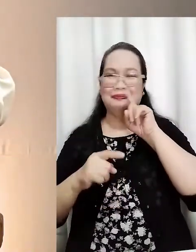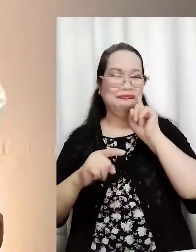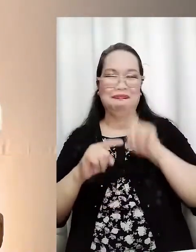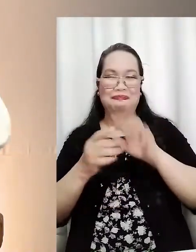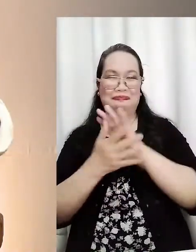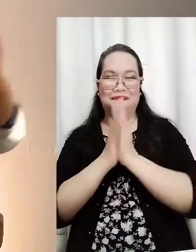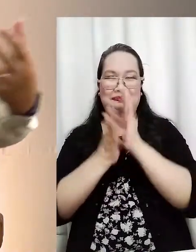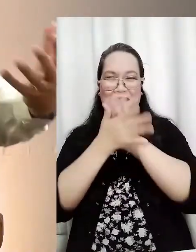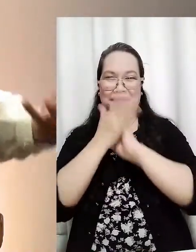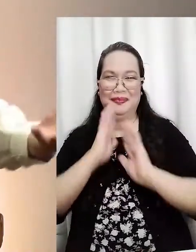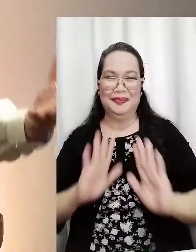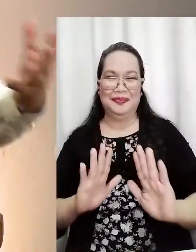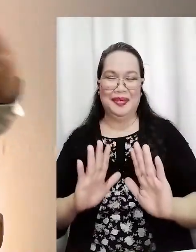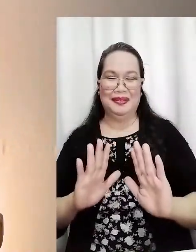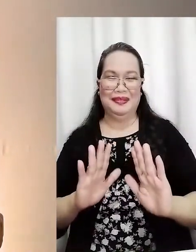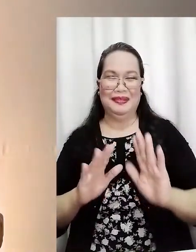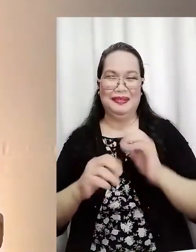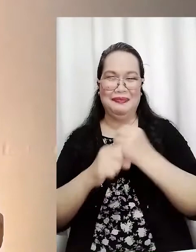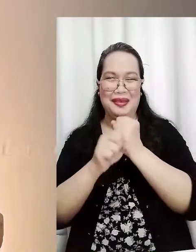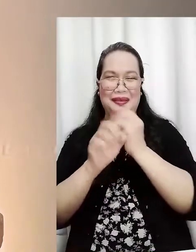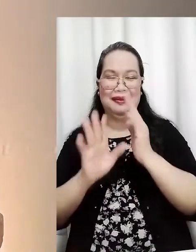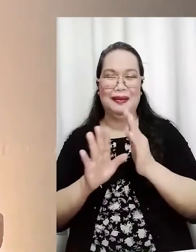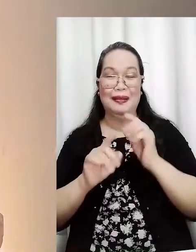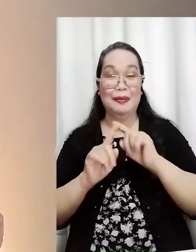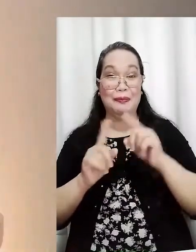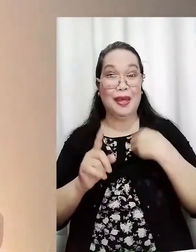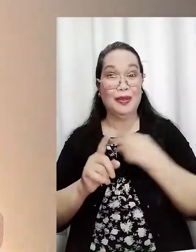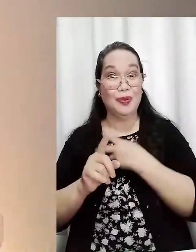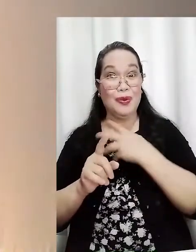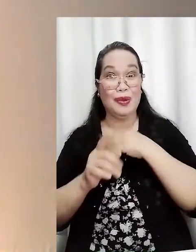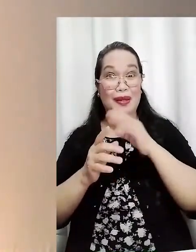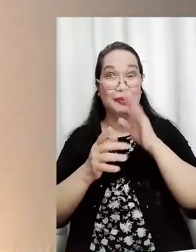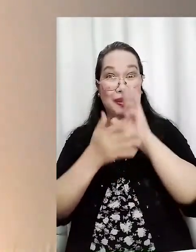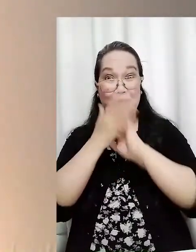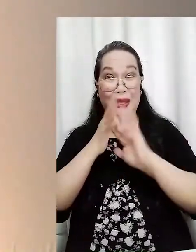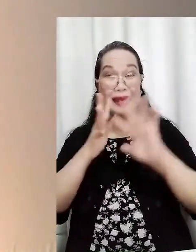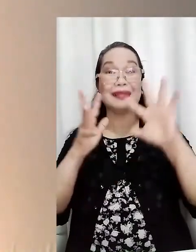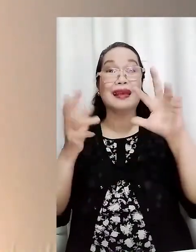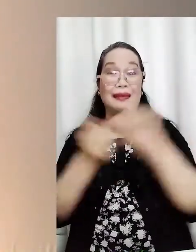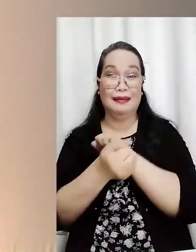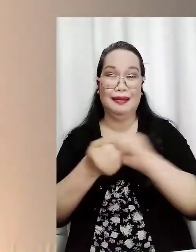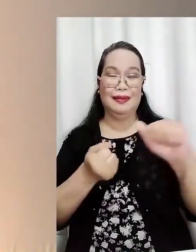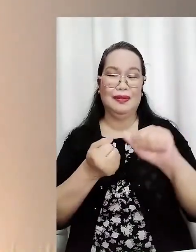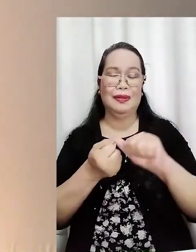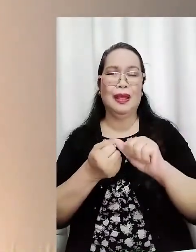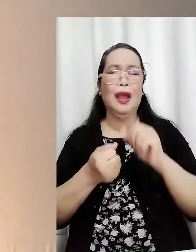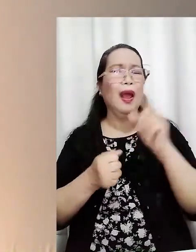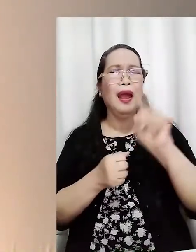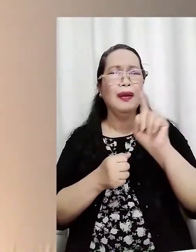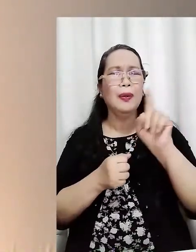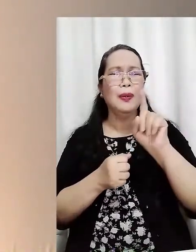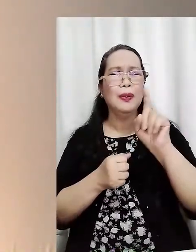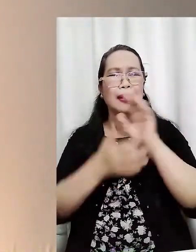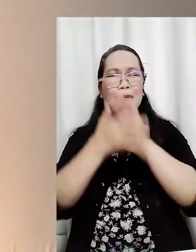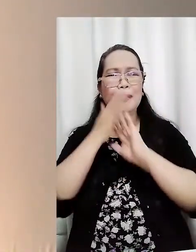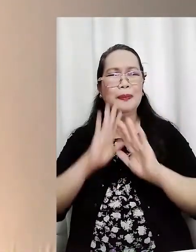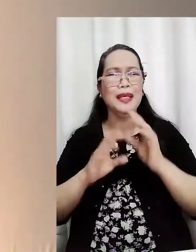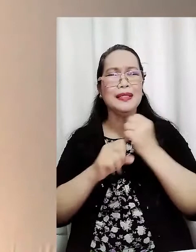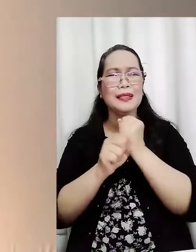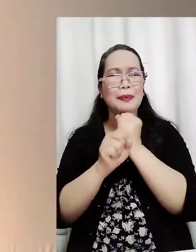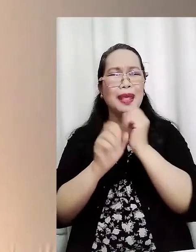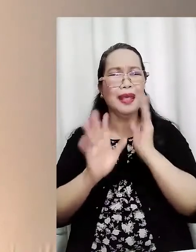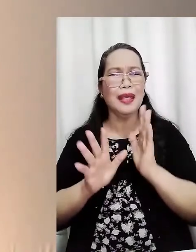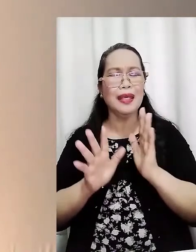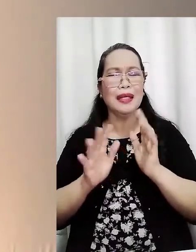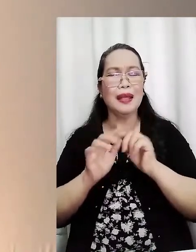will be peace wreckers. Yan ang tawag ko doon. Ano ba ang peacemakers at pagtuturo ng Panginoon? Peacemakers